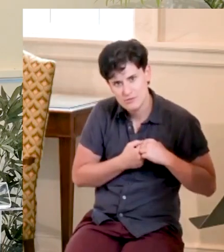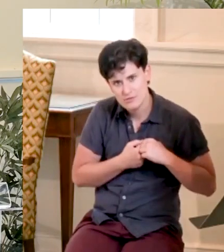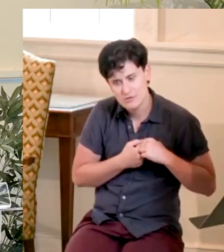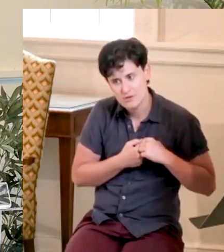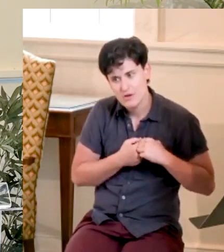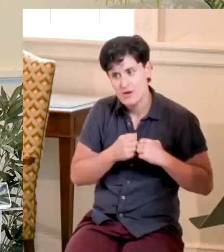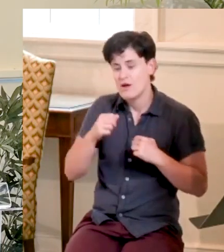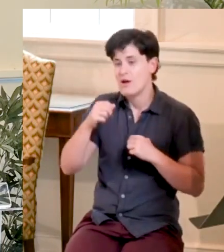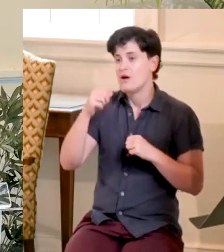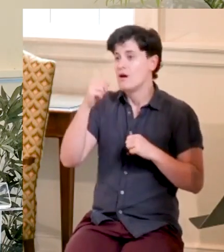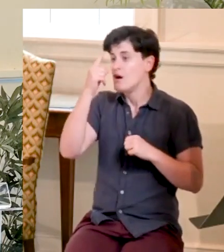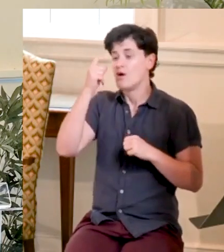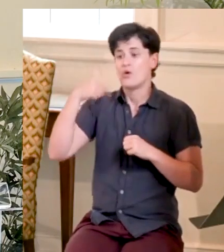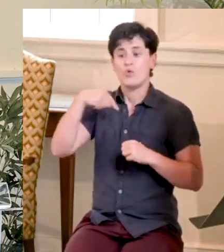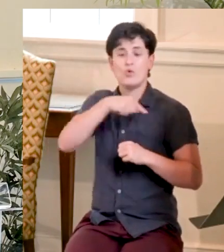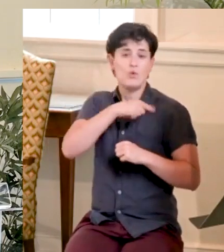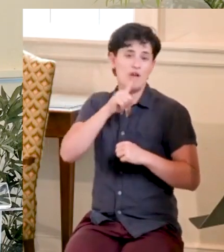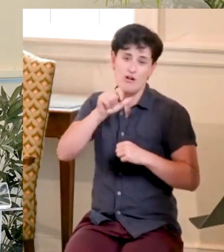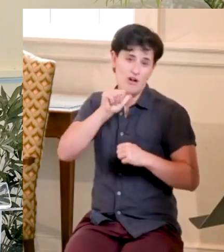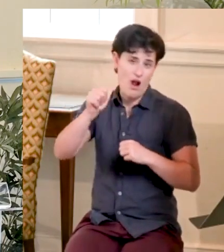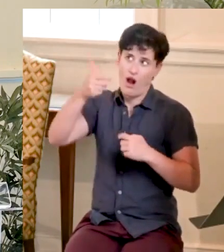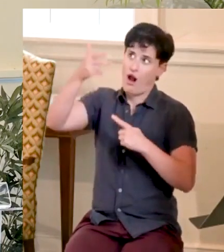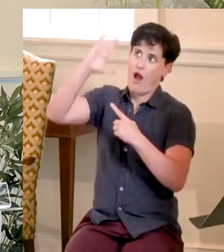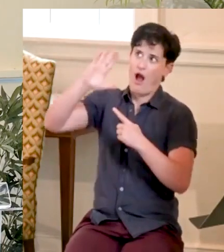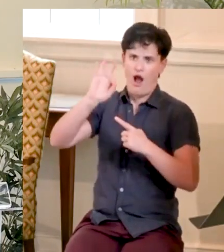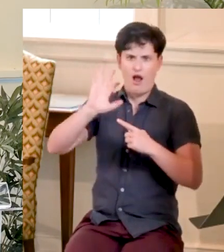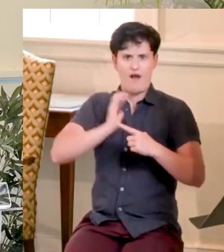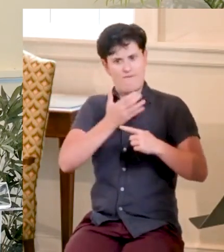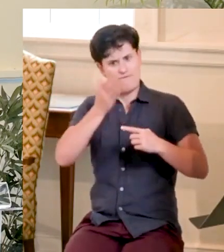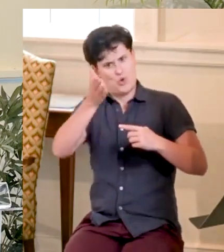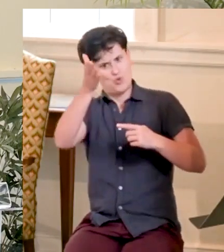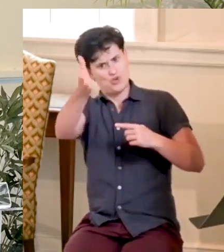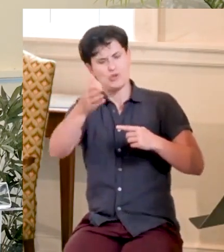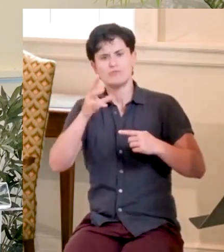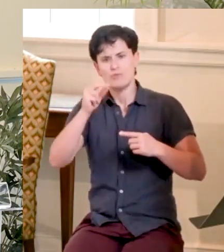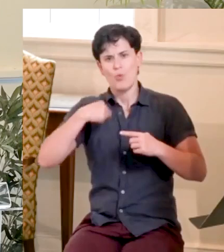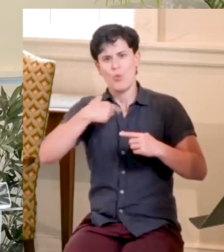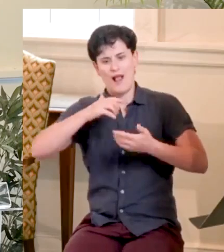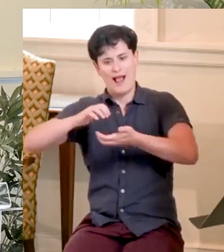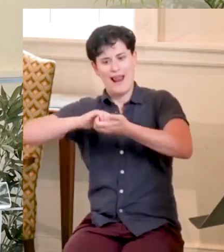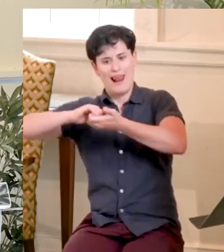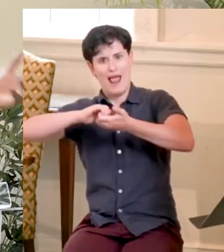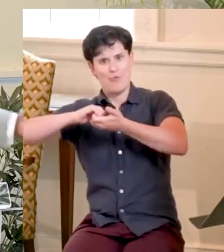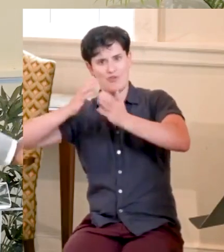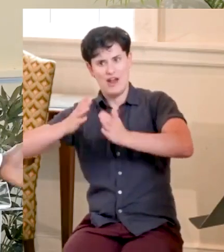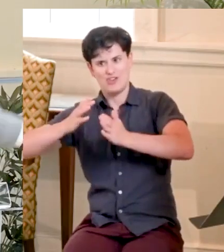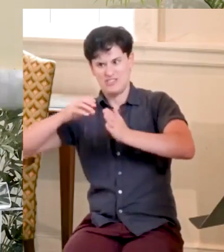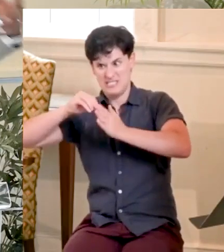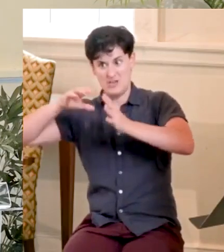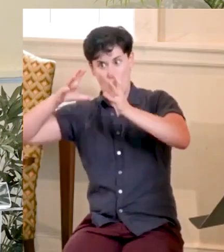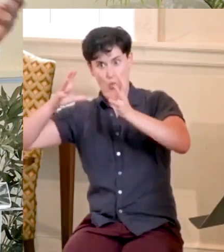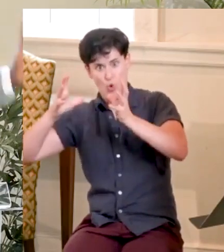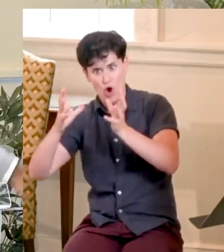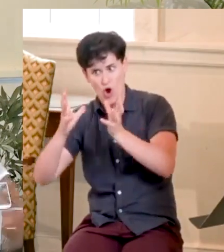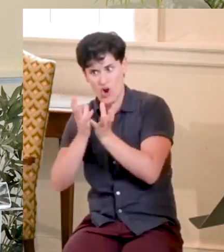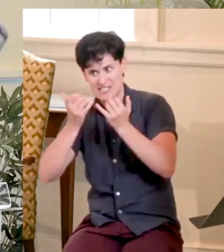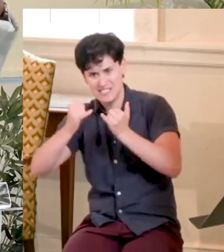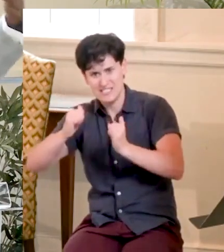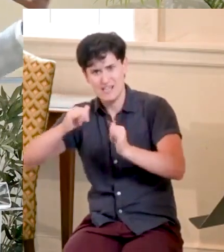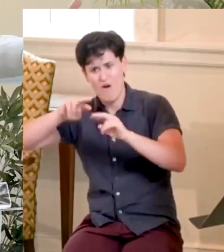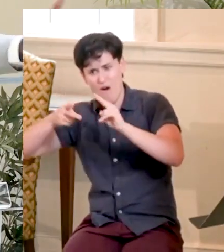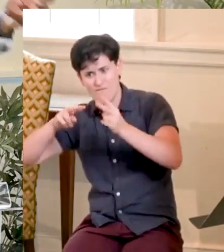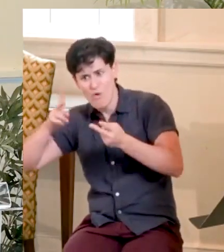Folks, we are not gods of our futures. We're collaborators in a world still unfolding, still becoming.